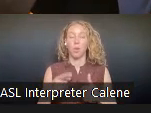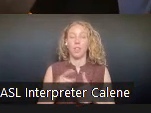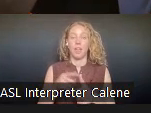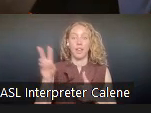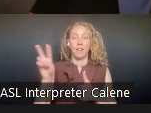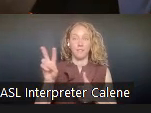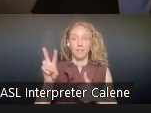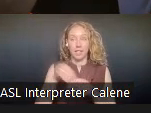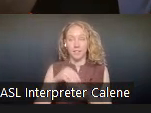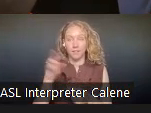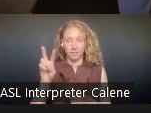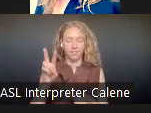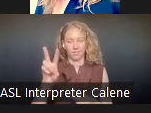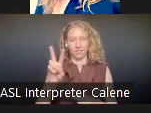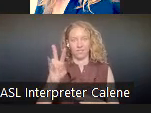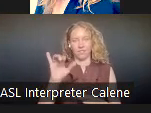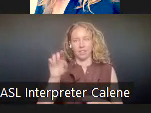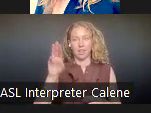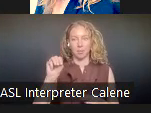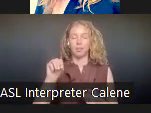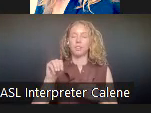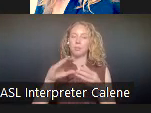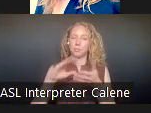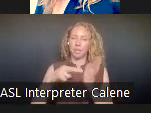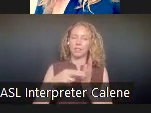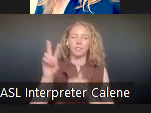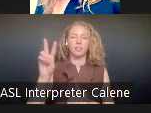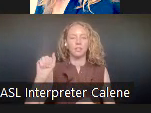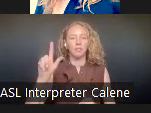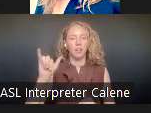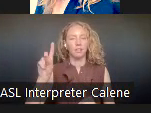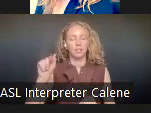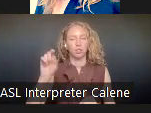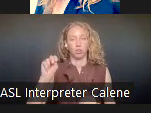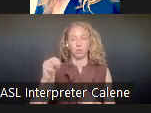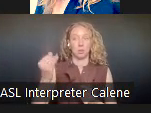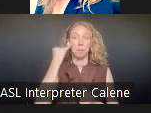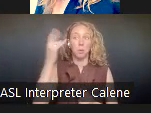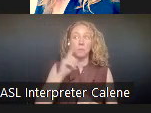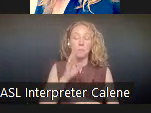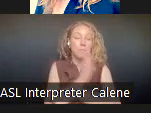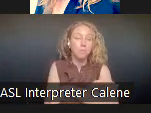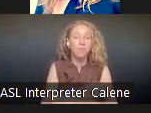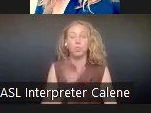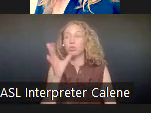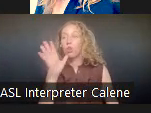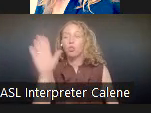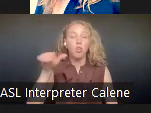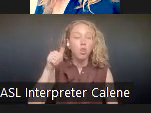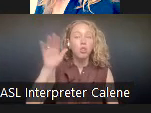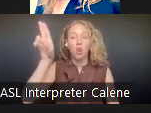Put yourself in their shoes. What if that was your daughter? What if that was your mom? What if that was your aunt? What if that was your